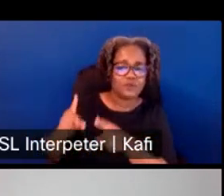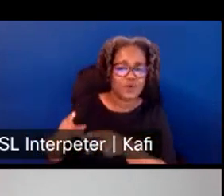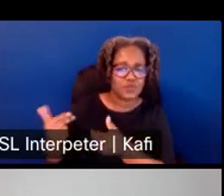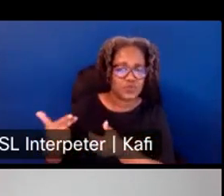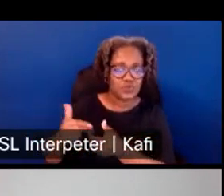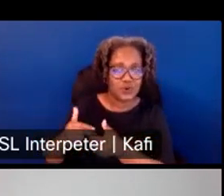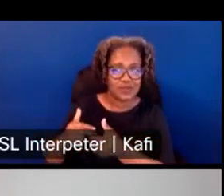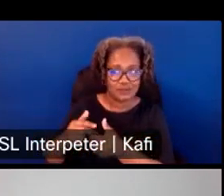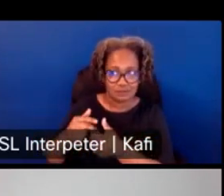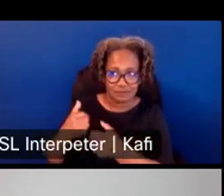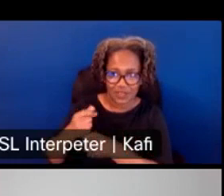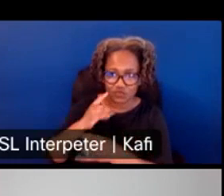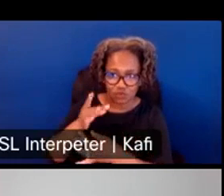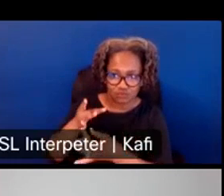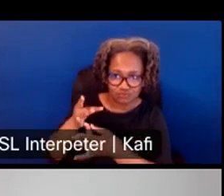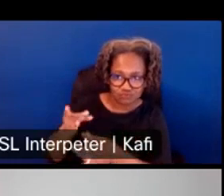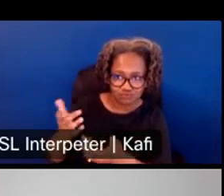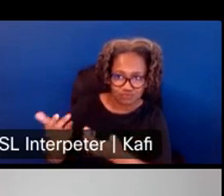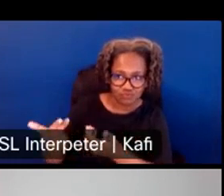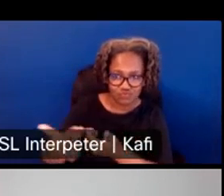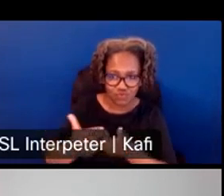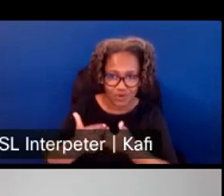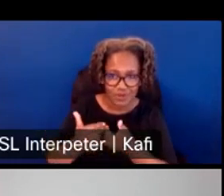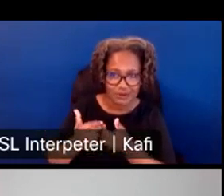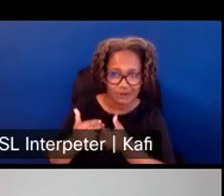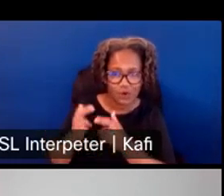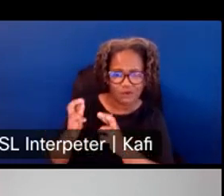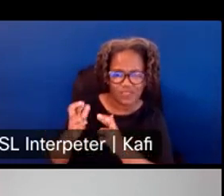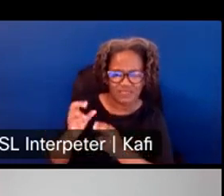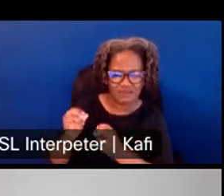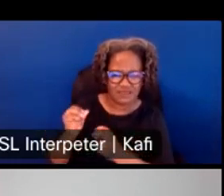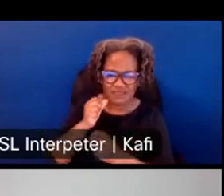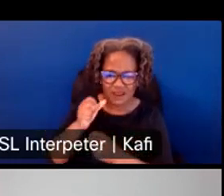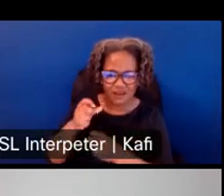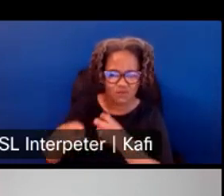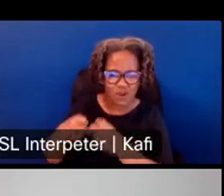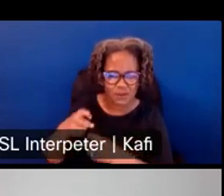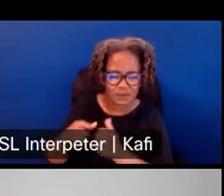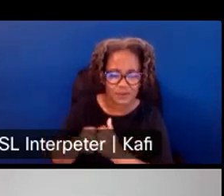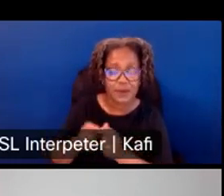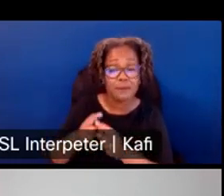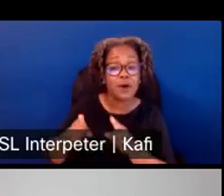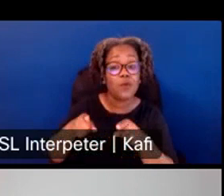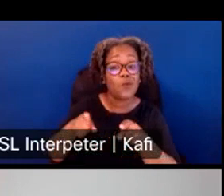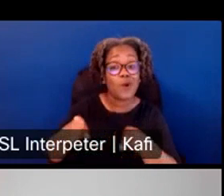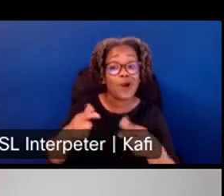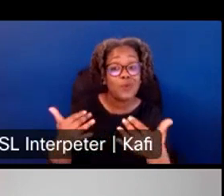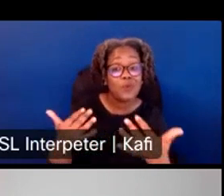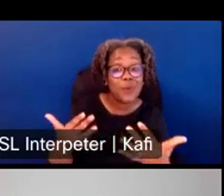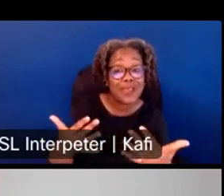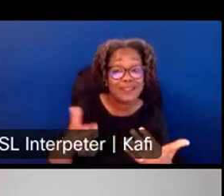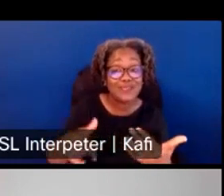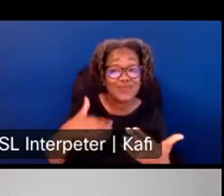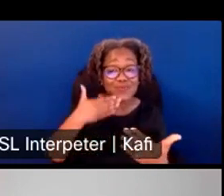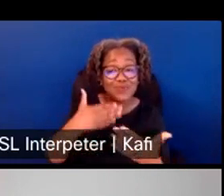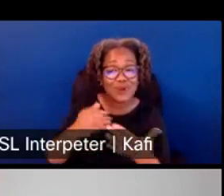link. So while we wait, if you all are interested in this, this would be a good way to use the time, unless you just want to go